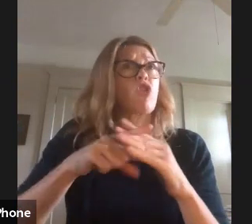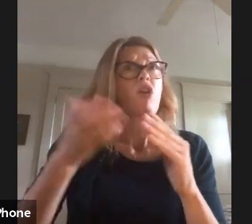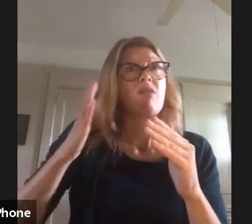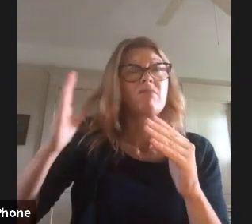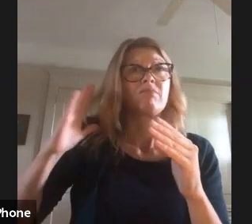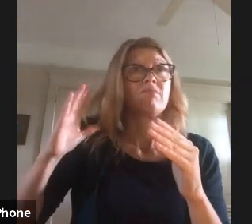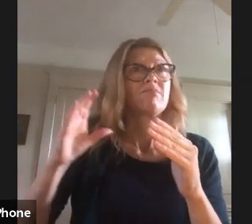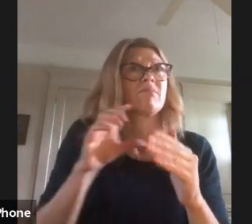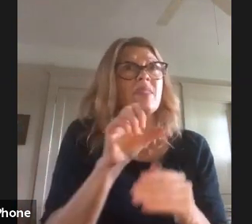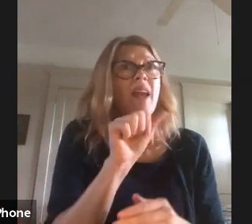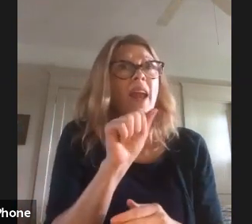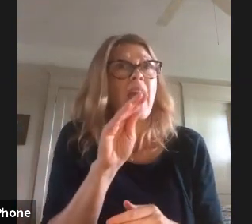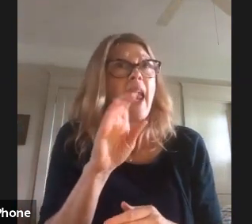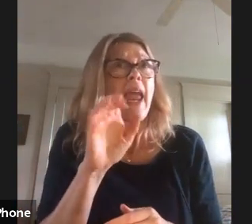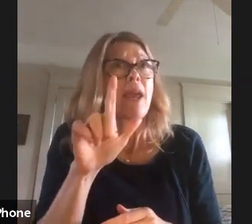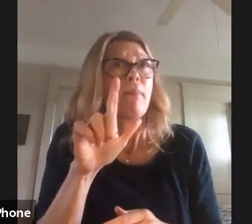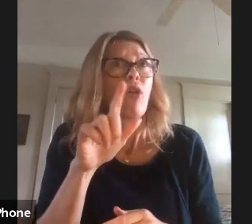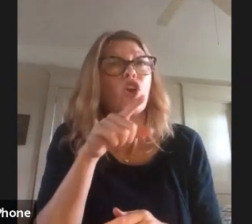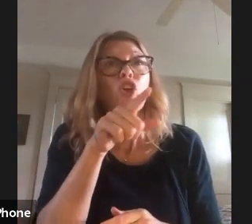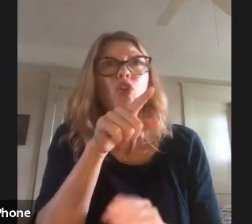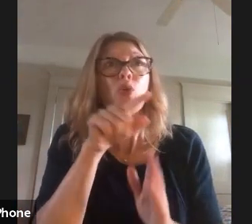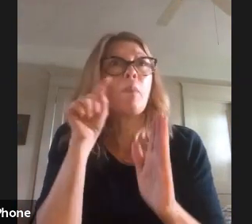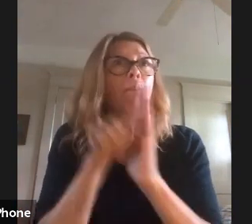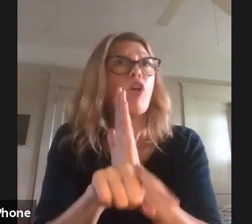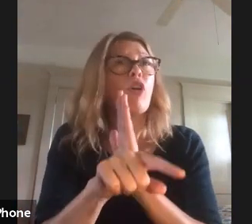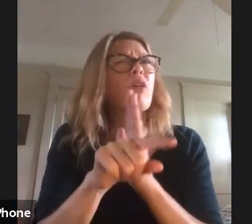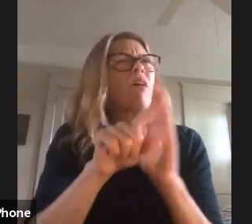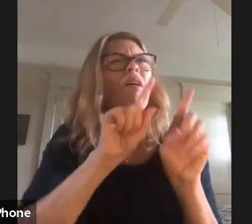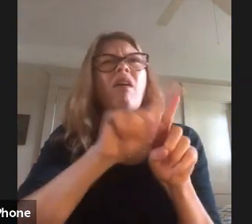Berechiah, whom you murdered between the sanctuary and the altar.